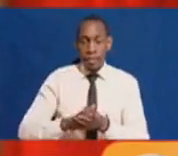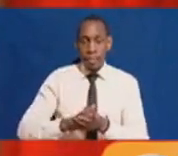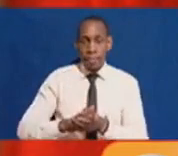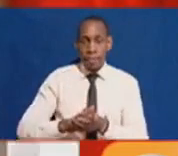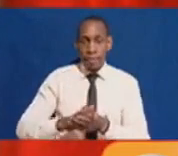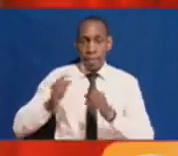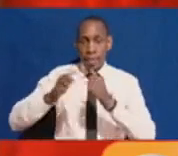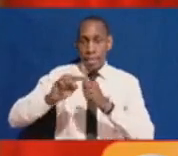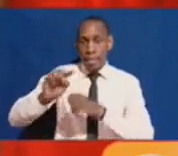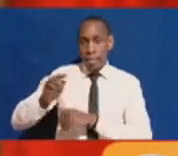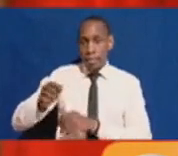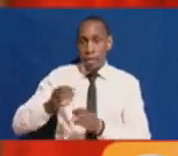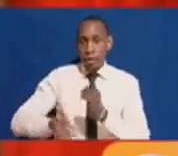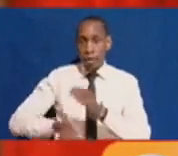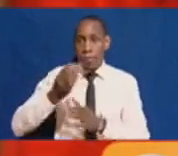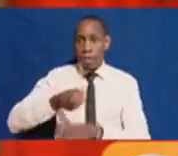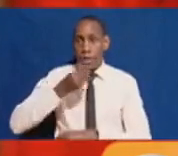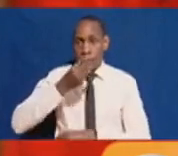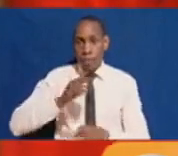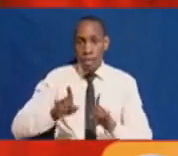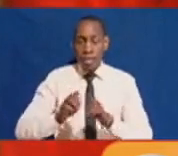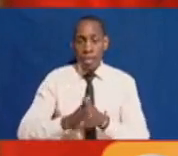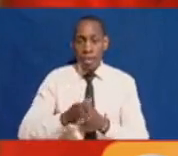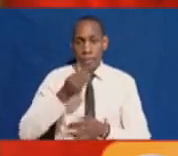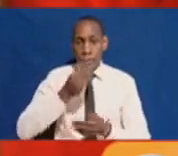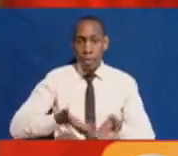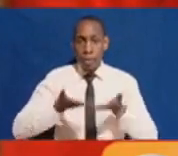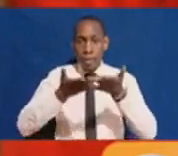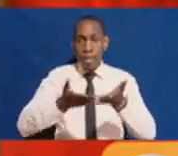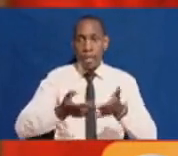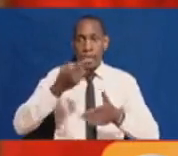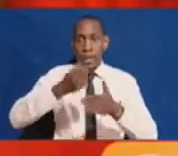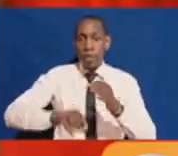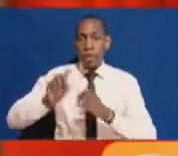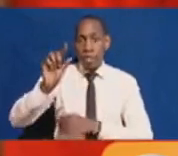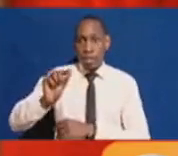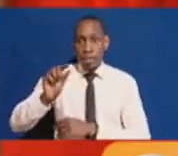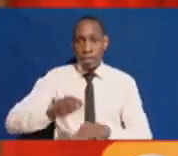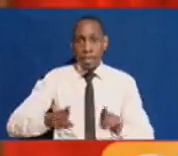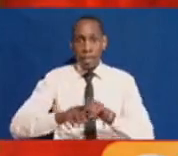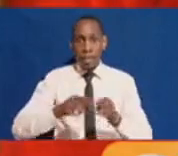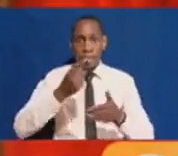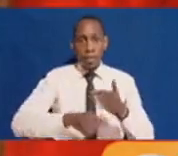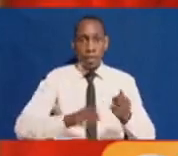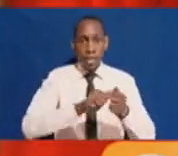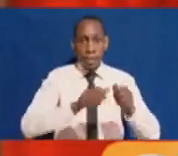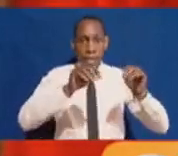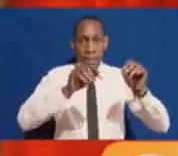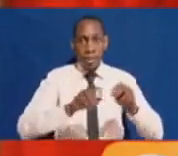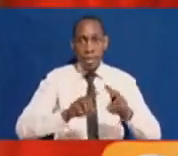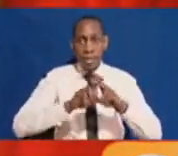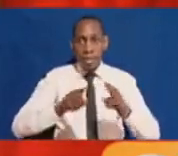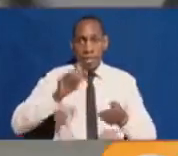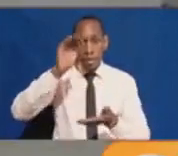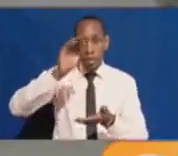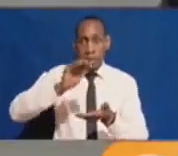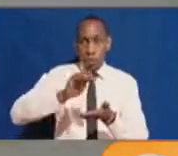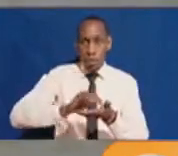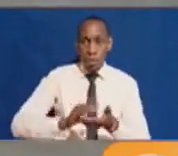6 million wazalishe chakula, ndio chakula ifike hapa ikiwa bei nafuu na bei ya unga tuanze